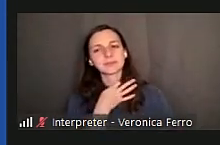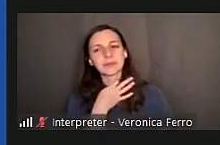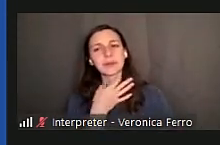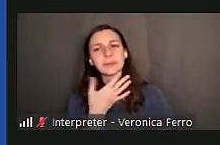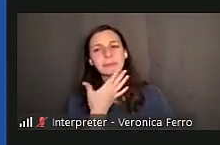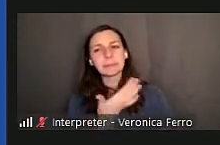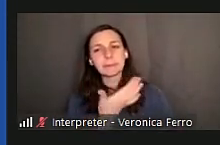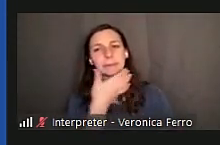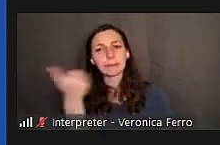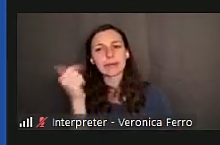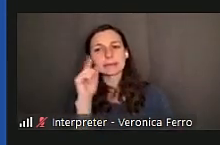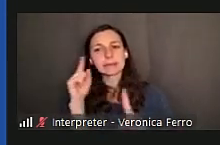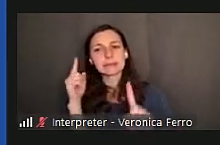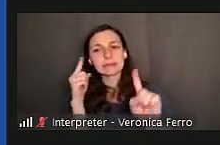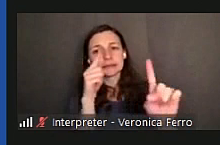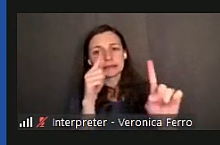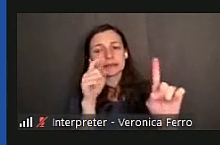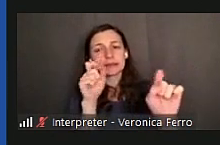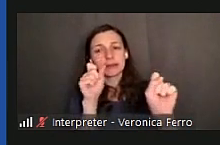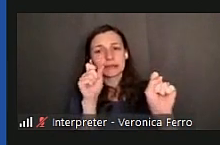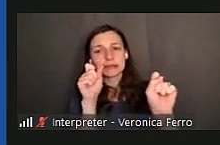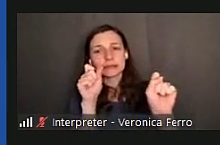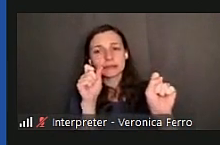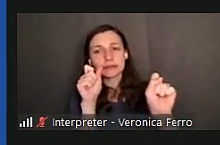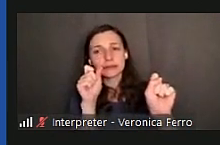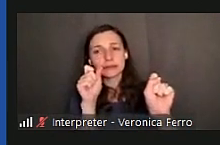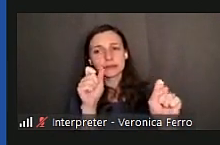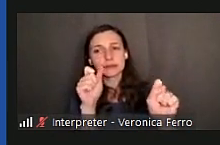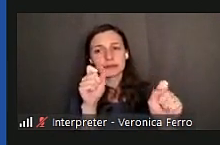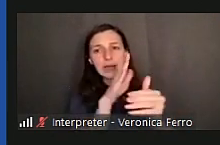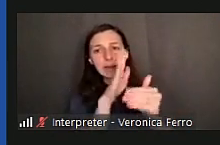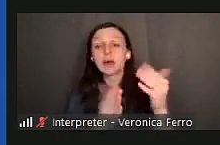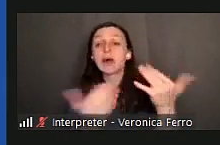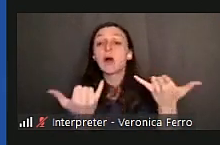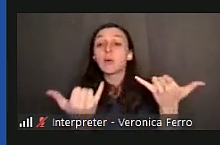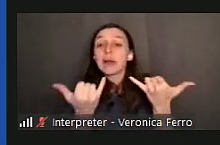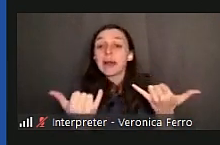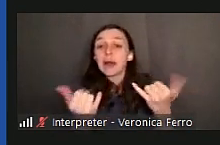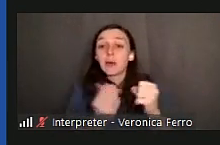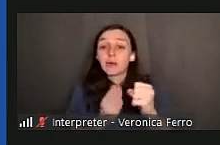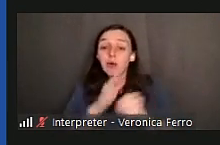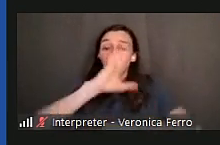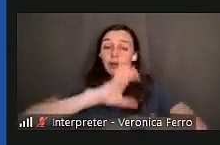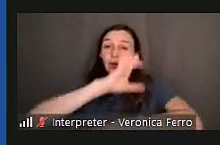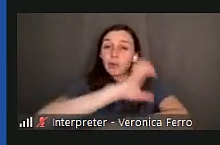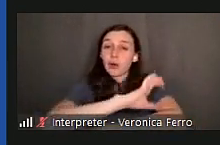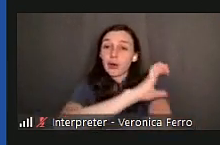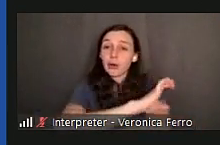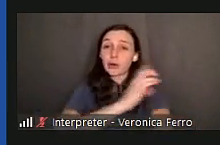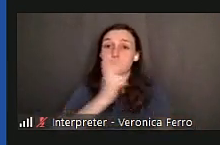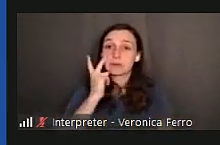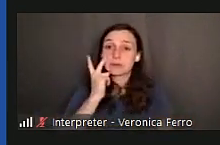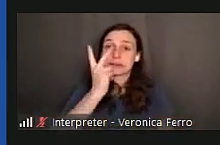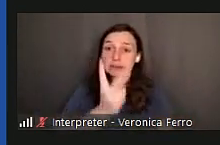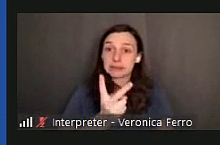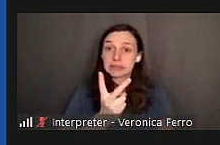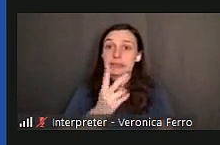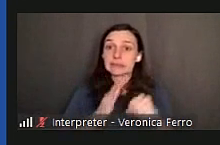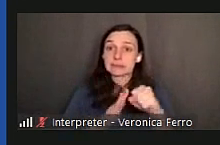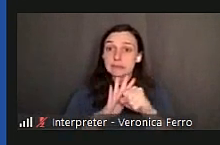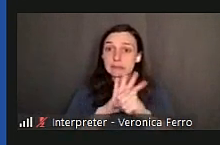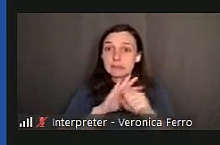really stubbornly high caseload in the state of Colorado and the patient count really not decreasing? In fact, over the